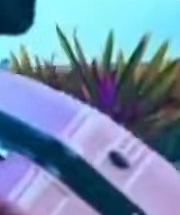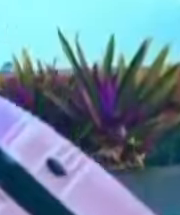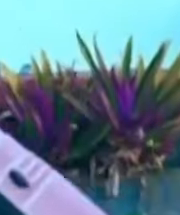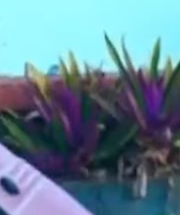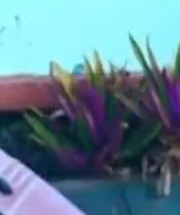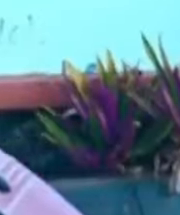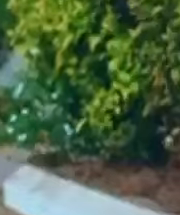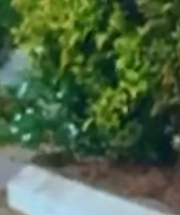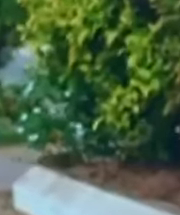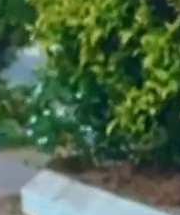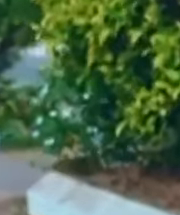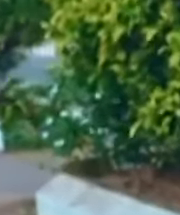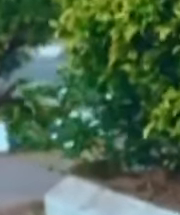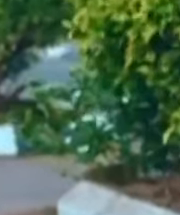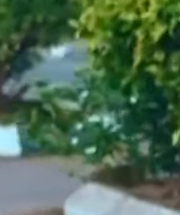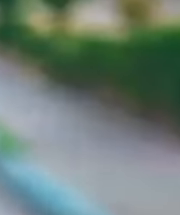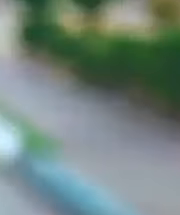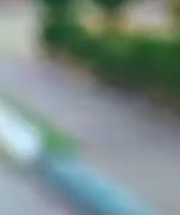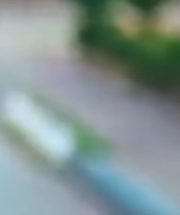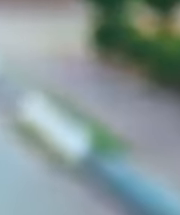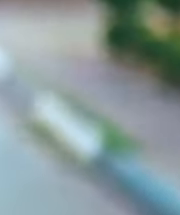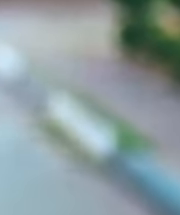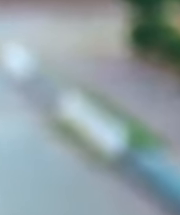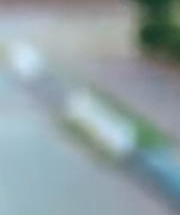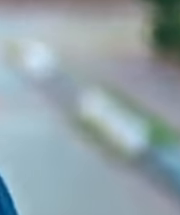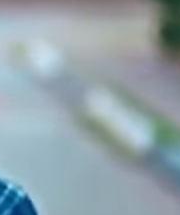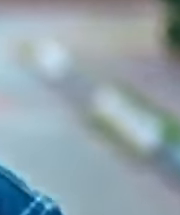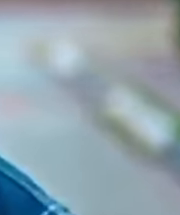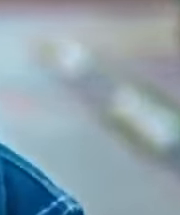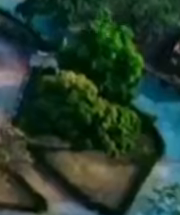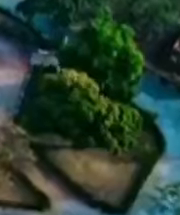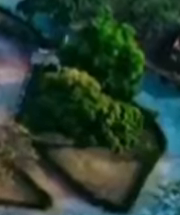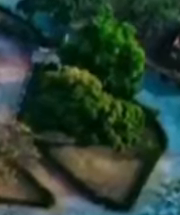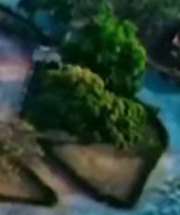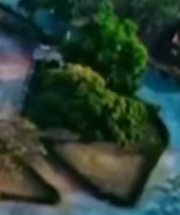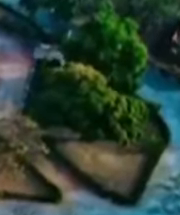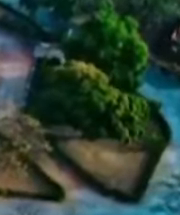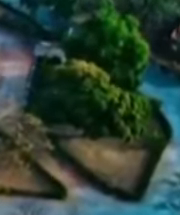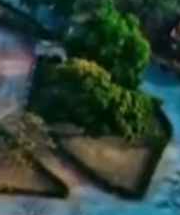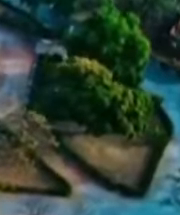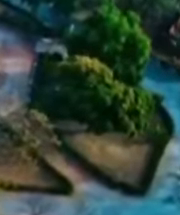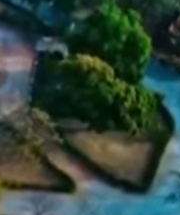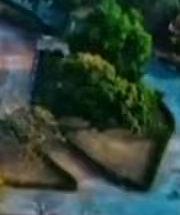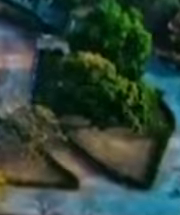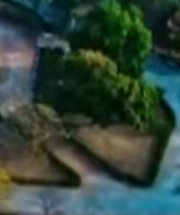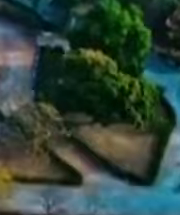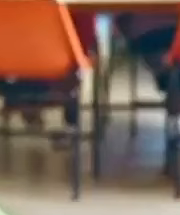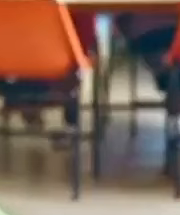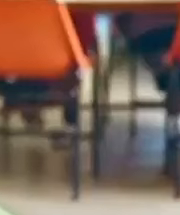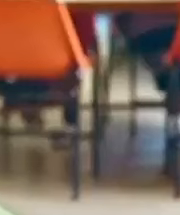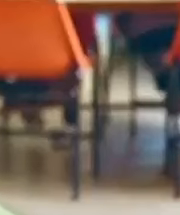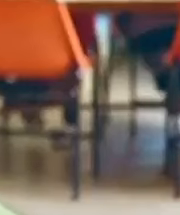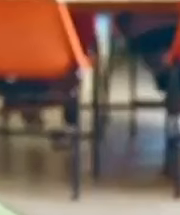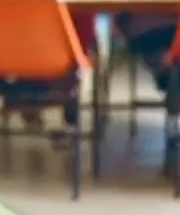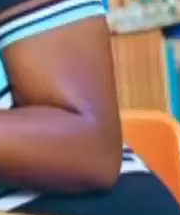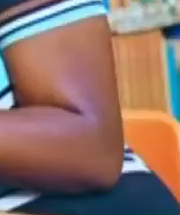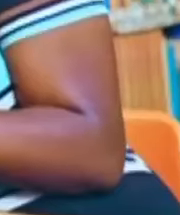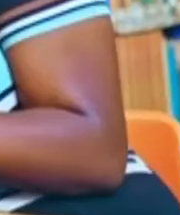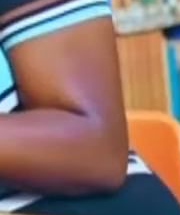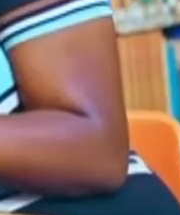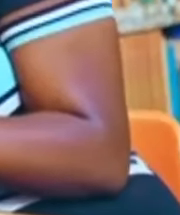With the Malawi Assemblies of God University, you are offered a wide range of career opportunities, having programs in the Faculty of